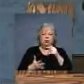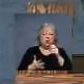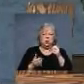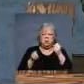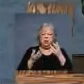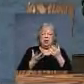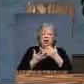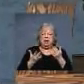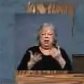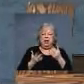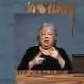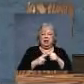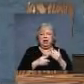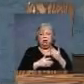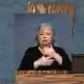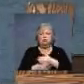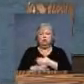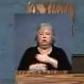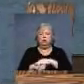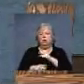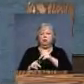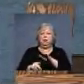that intrude upon other people's